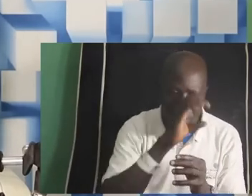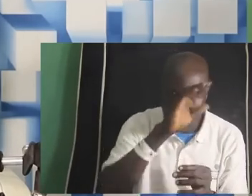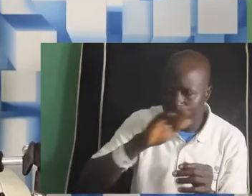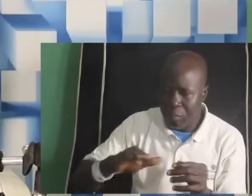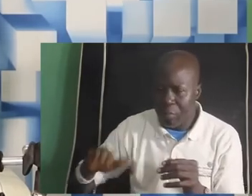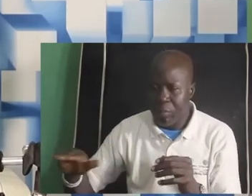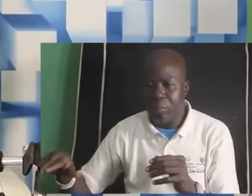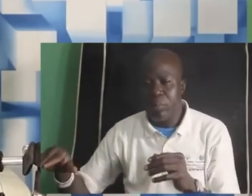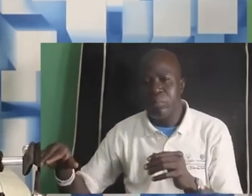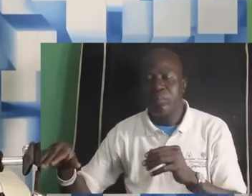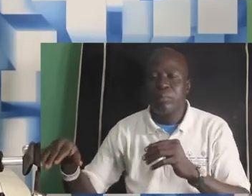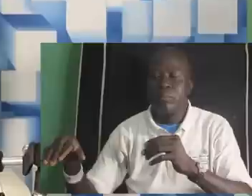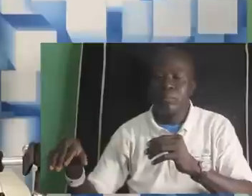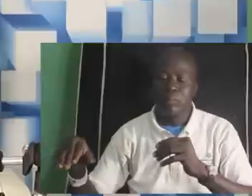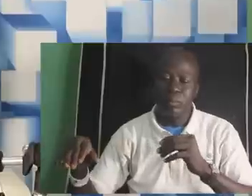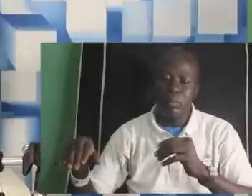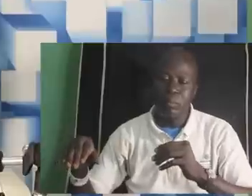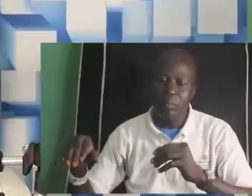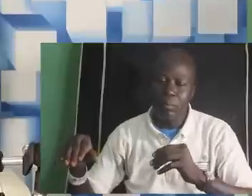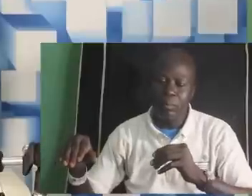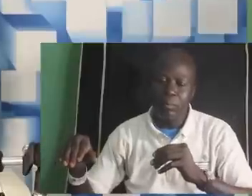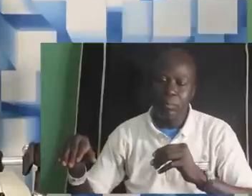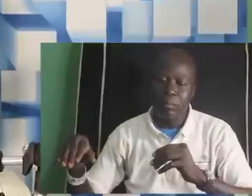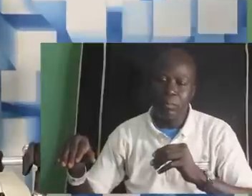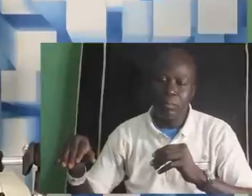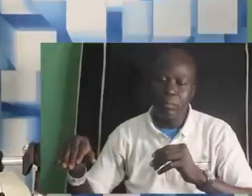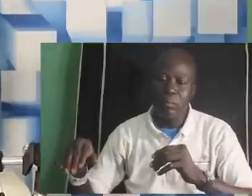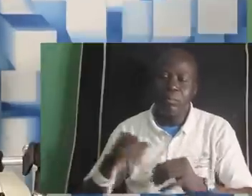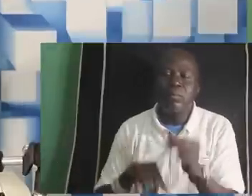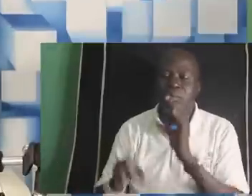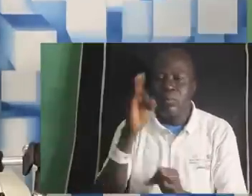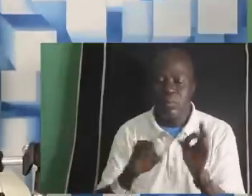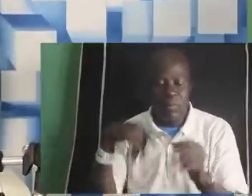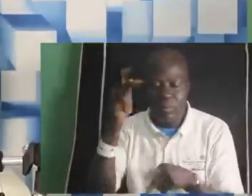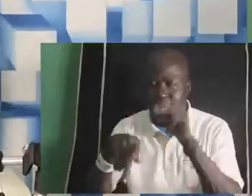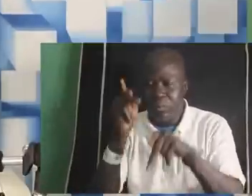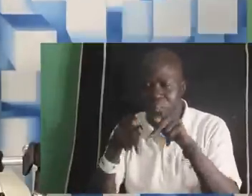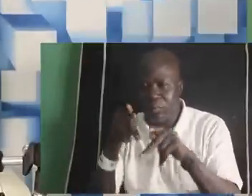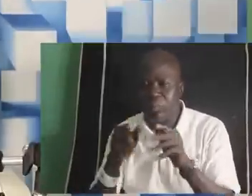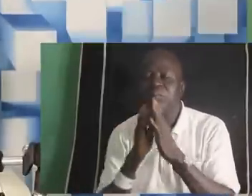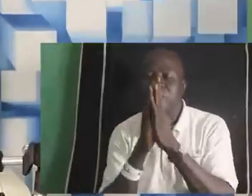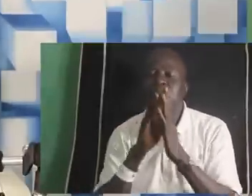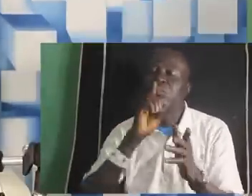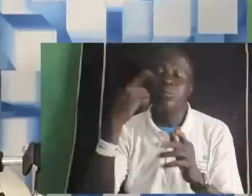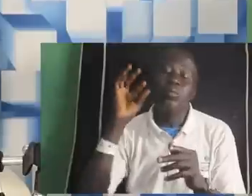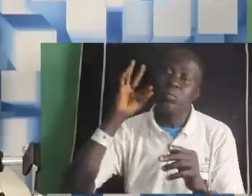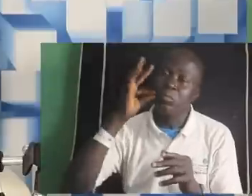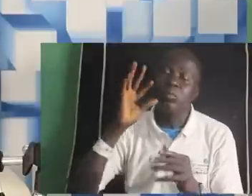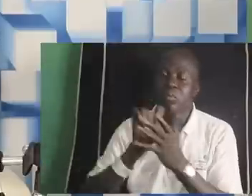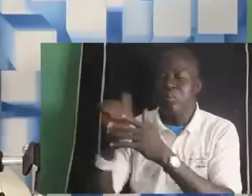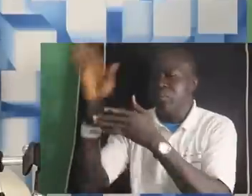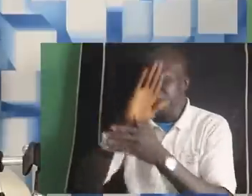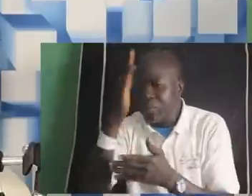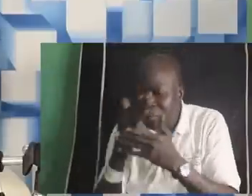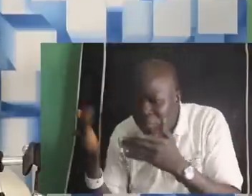pé ewúrẹ́ àbí àgùntàn àbí Emmanuel. If you see the people that are trusting God for food or water, you hear that